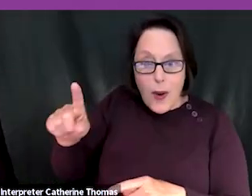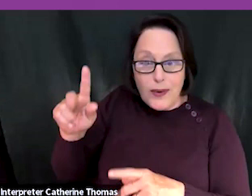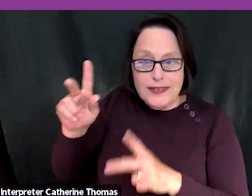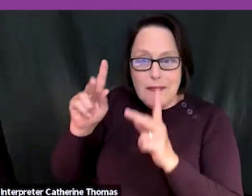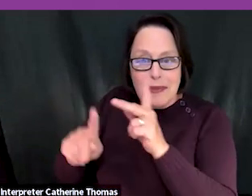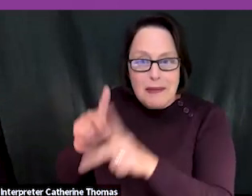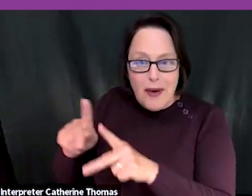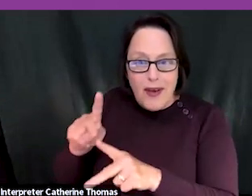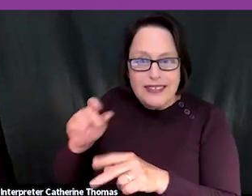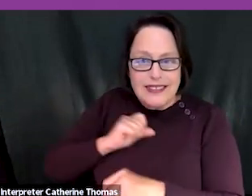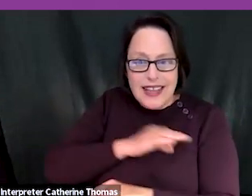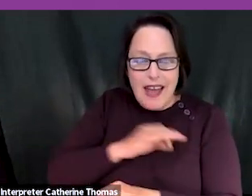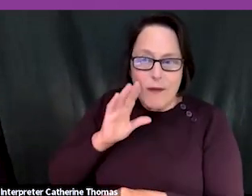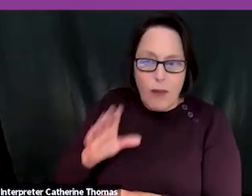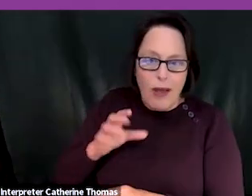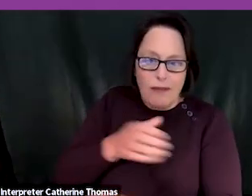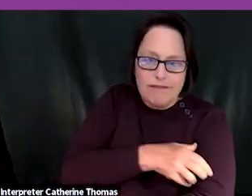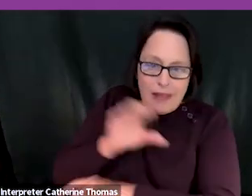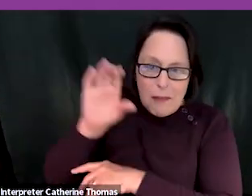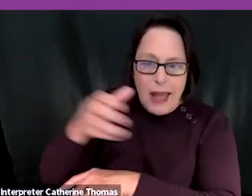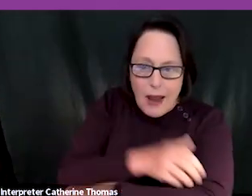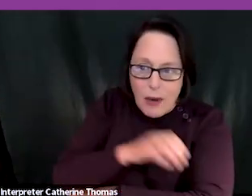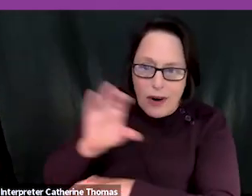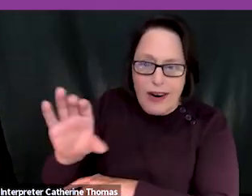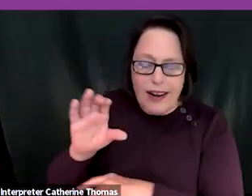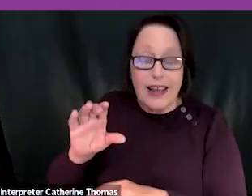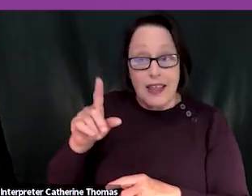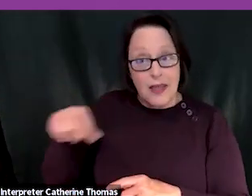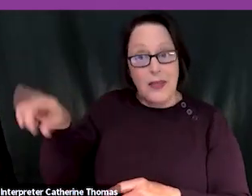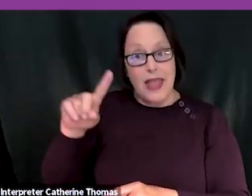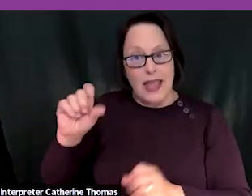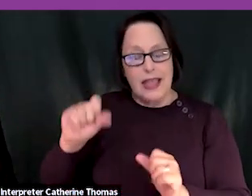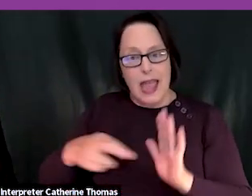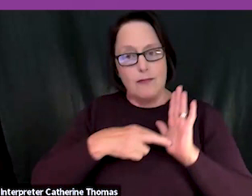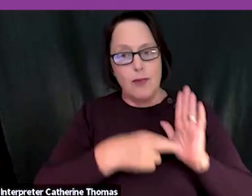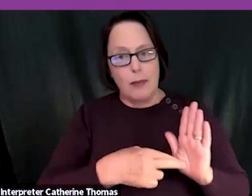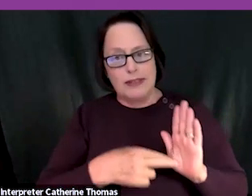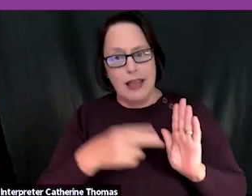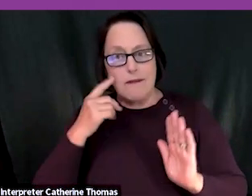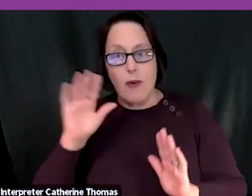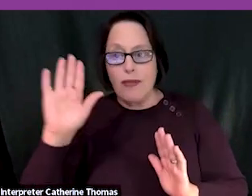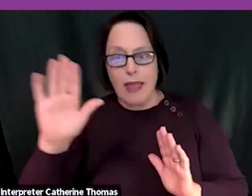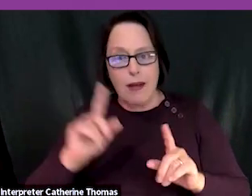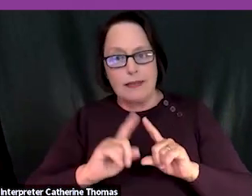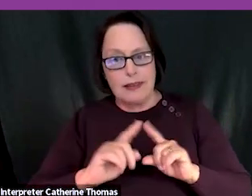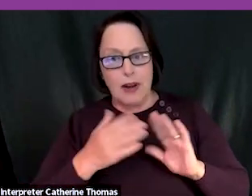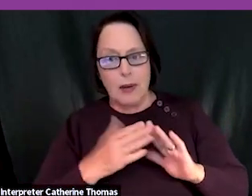and providing representation among the different communities that they can communicate with.